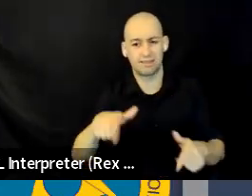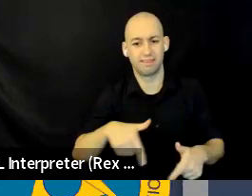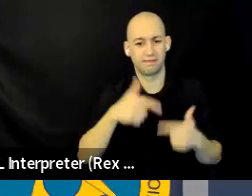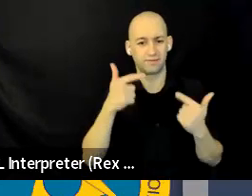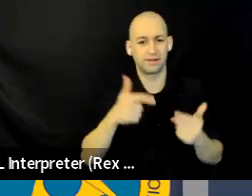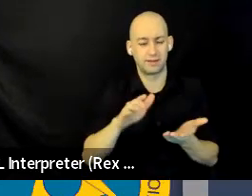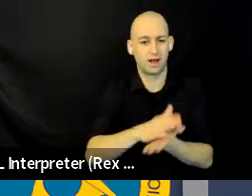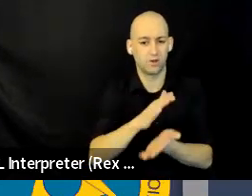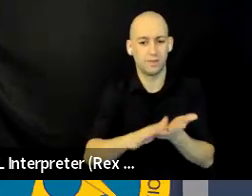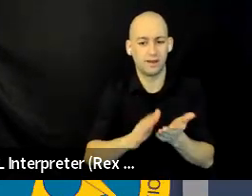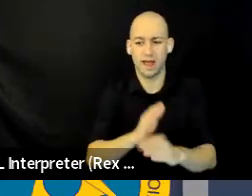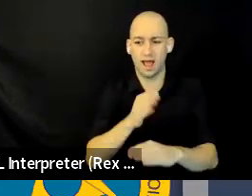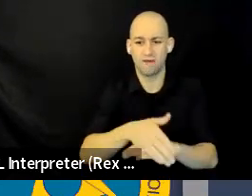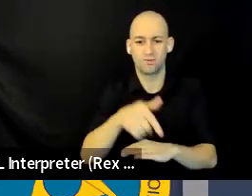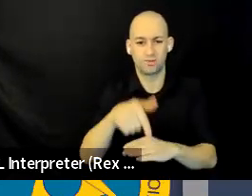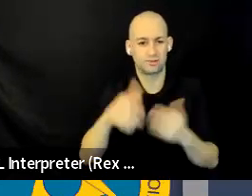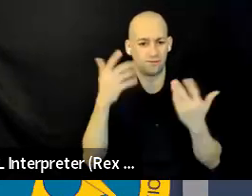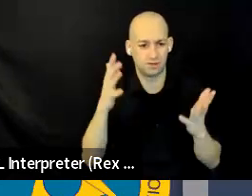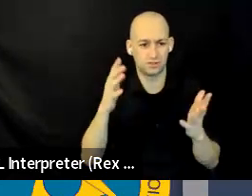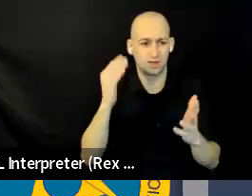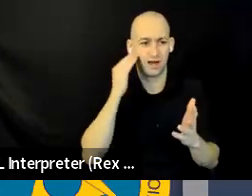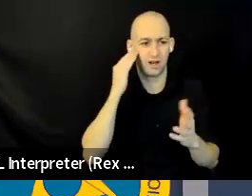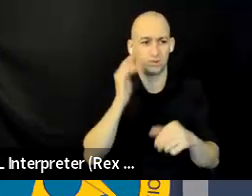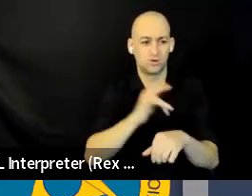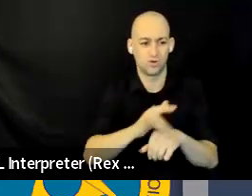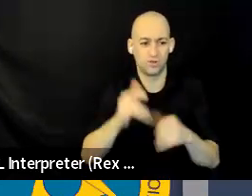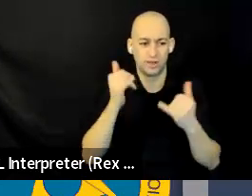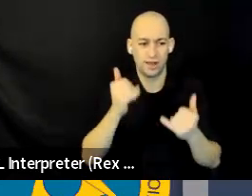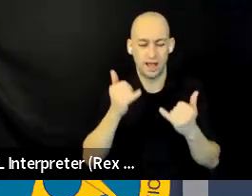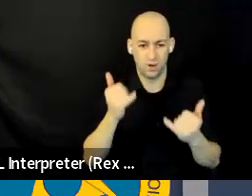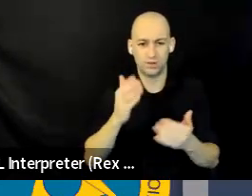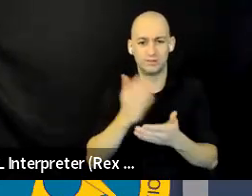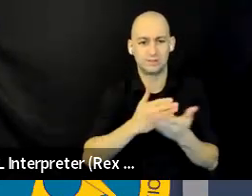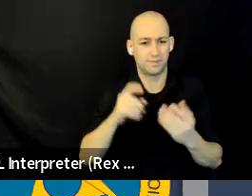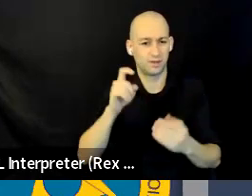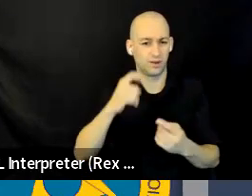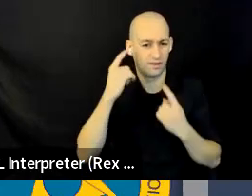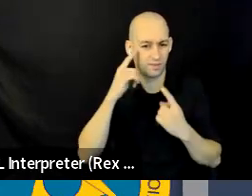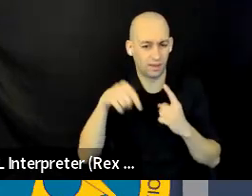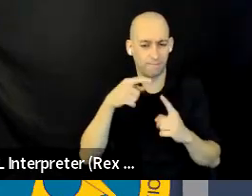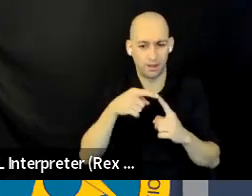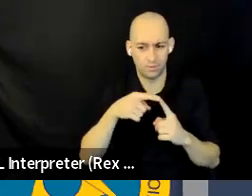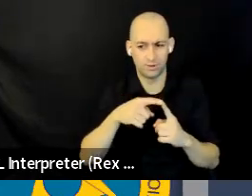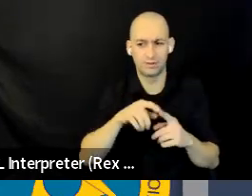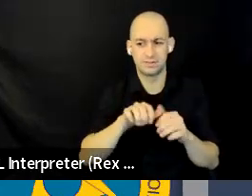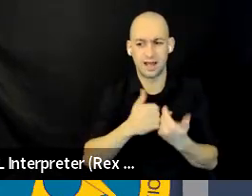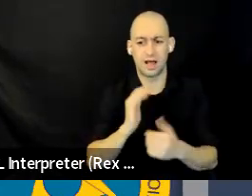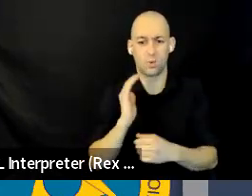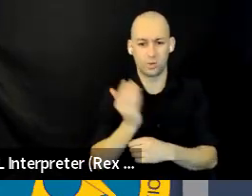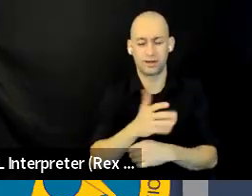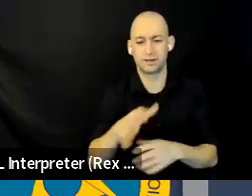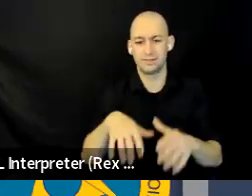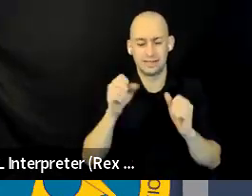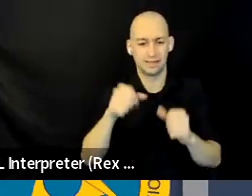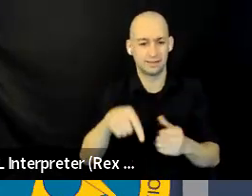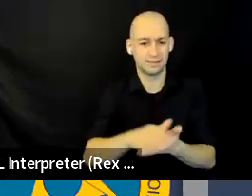is completed. I know it's early now, but something we need to think about now is how we take this document